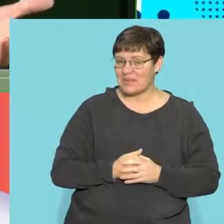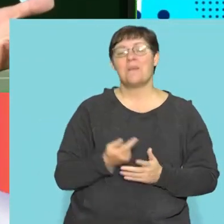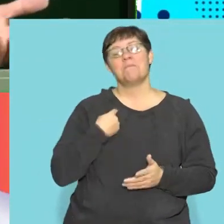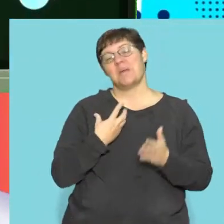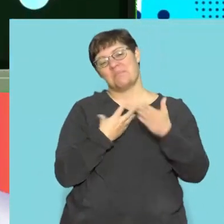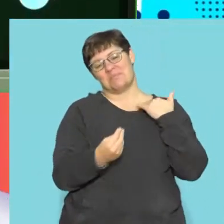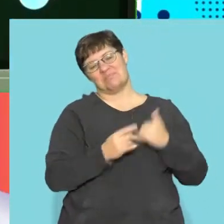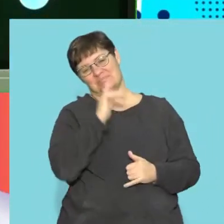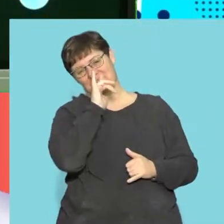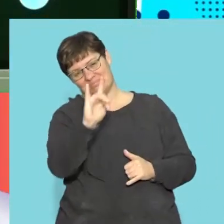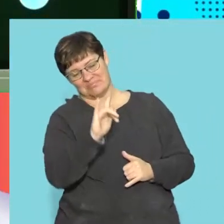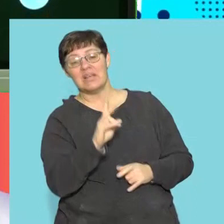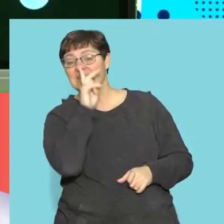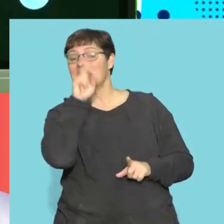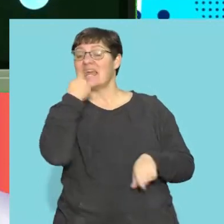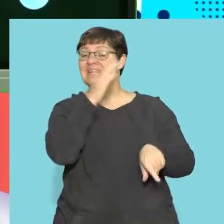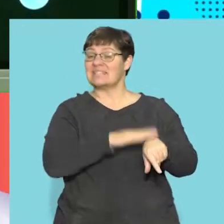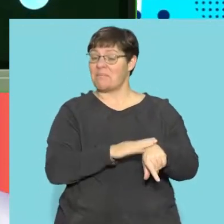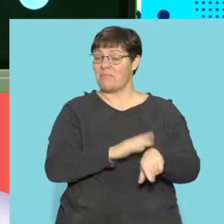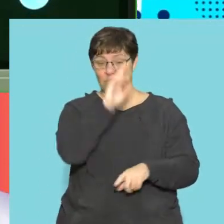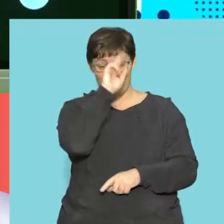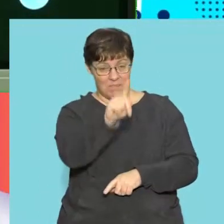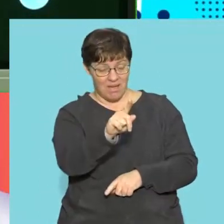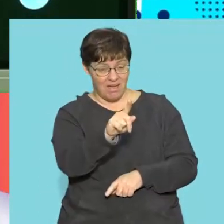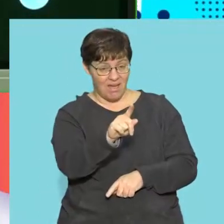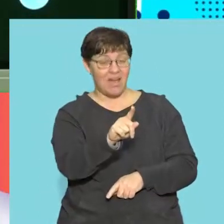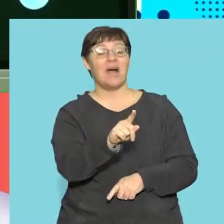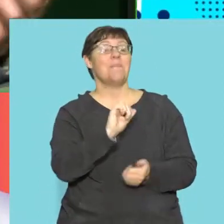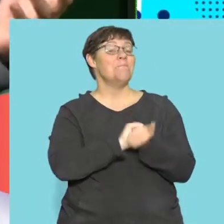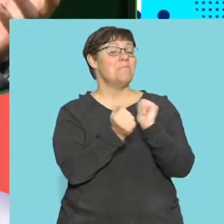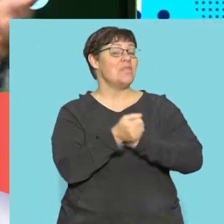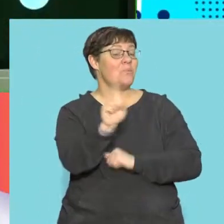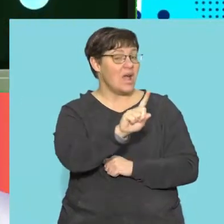had fun, guys, but I need to live and love you. Until next time,